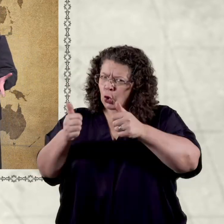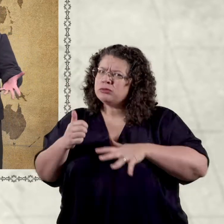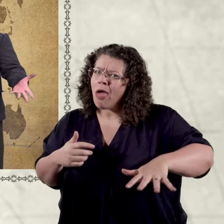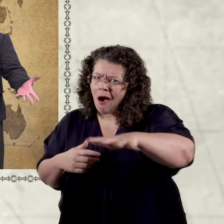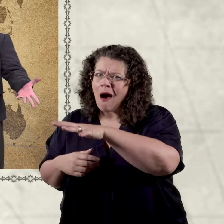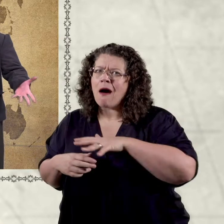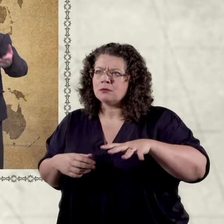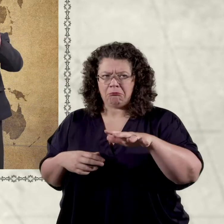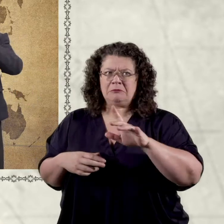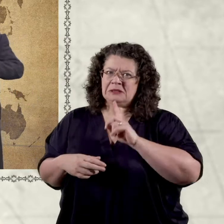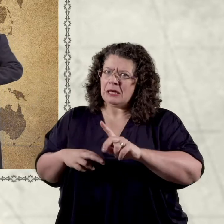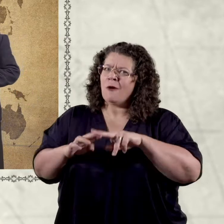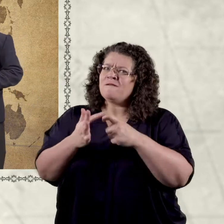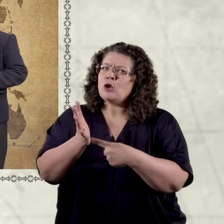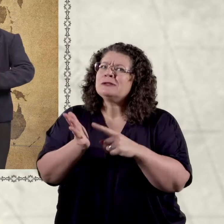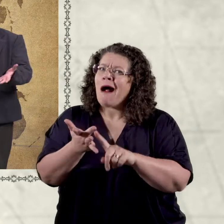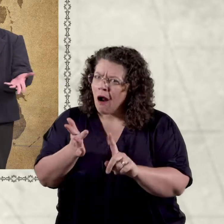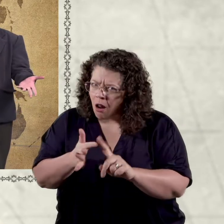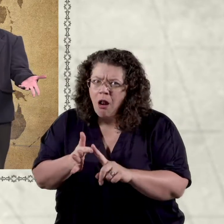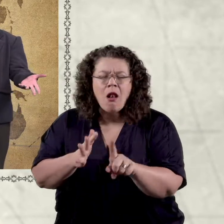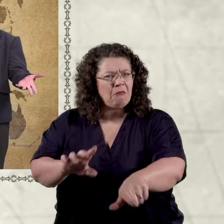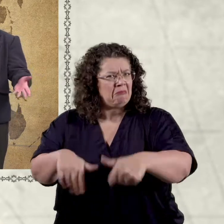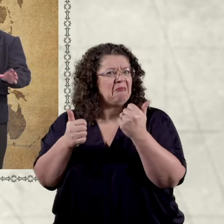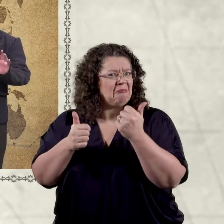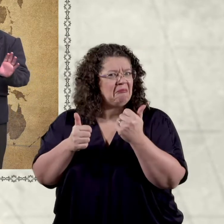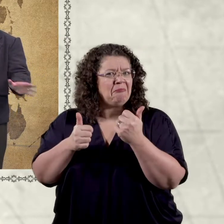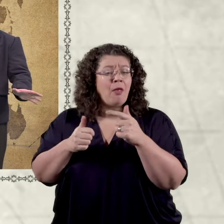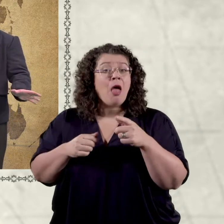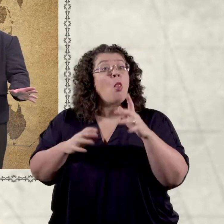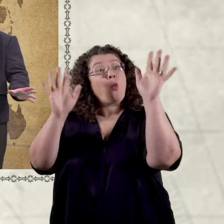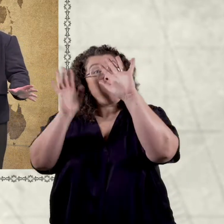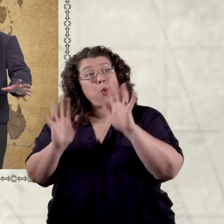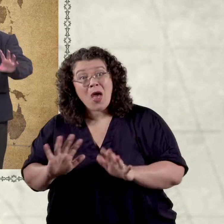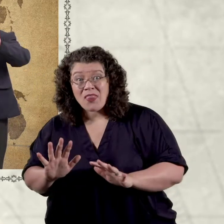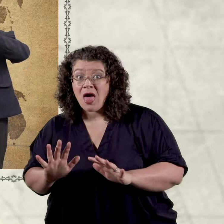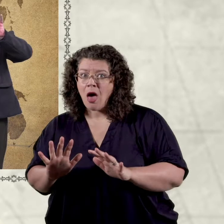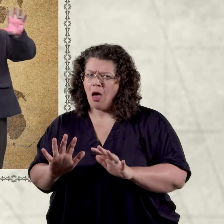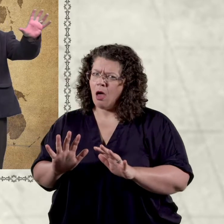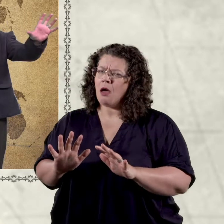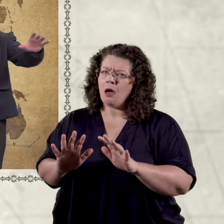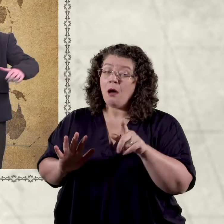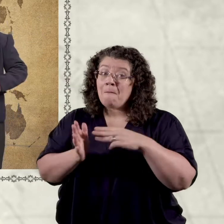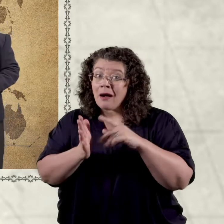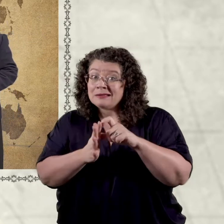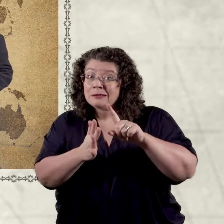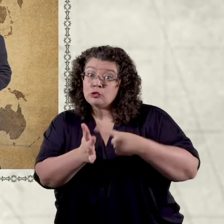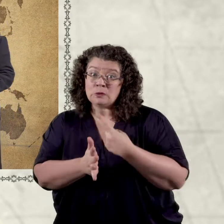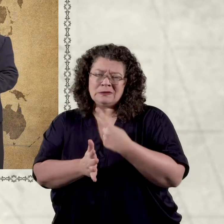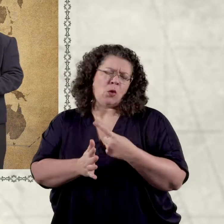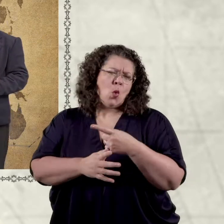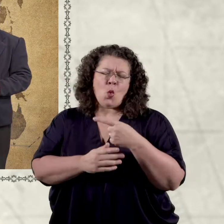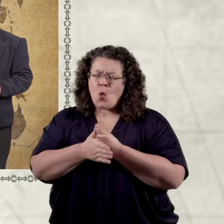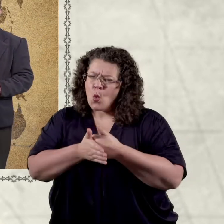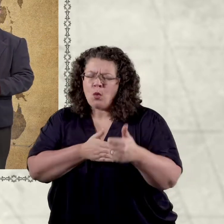very fertile land, he called it. And the weather in Patagonia, according to Michael D. Jones, is always sunny, which